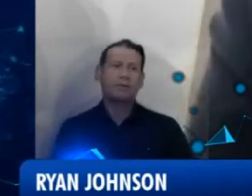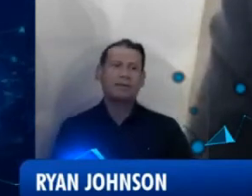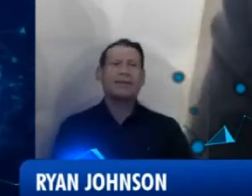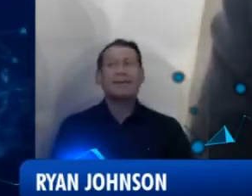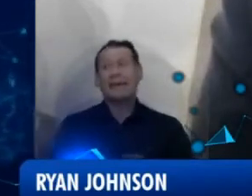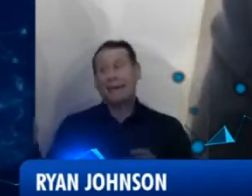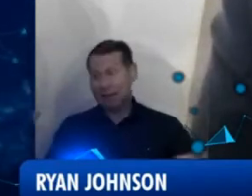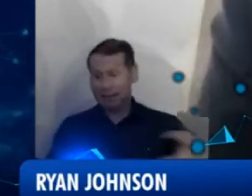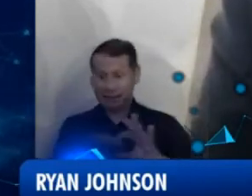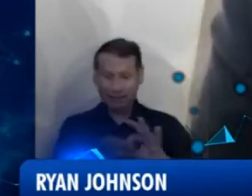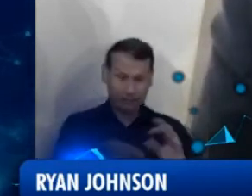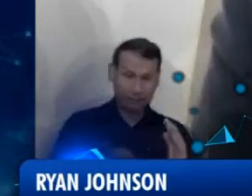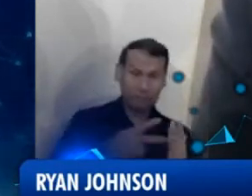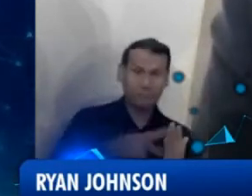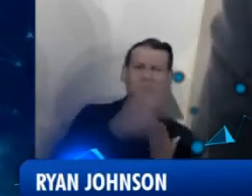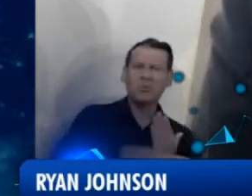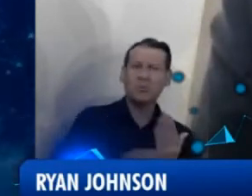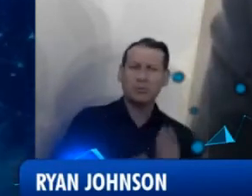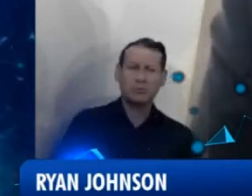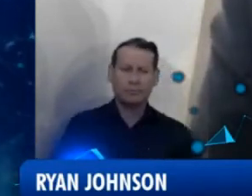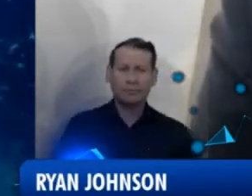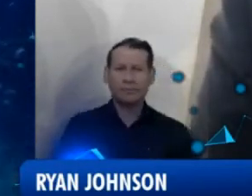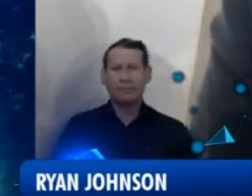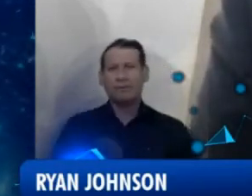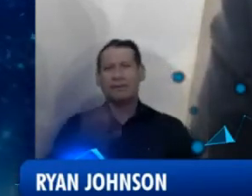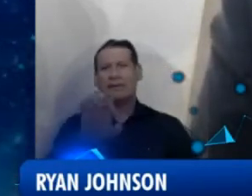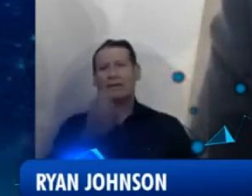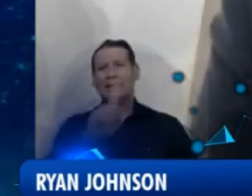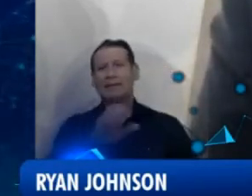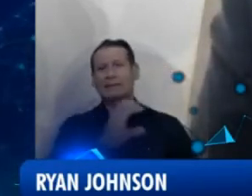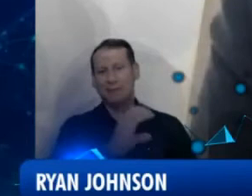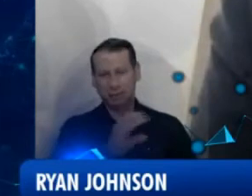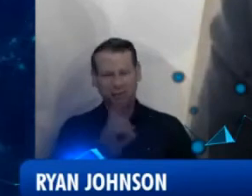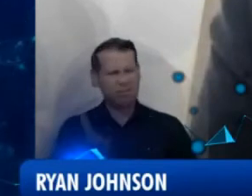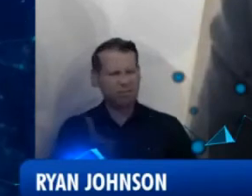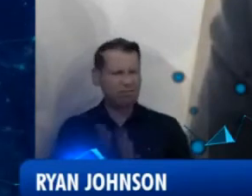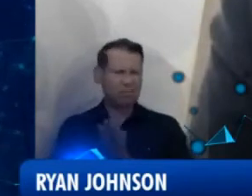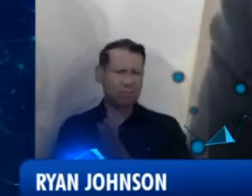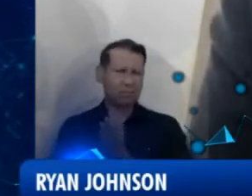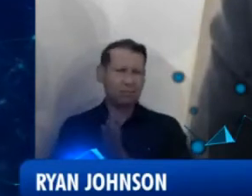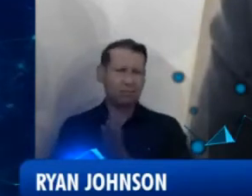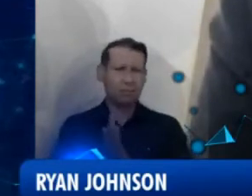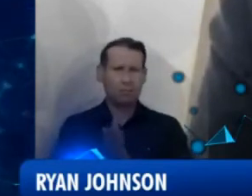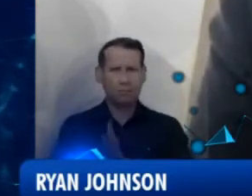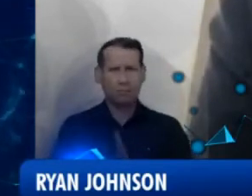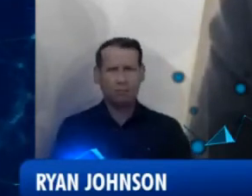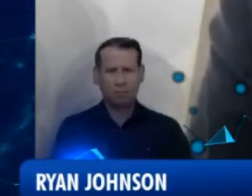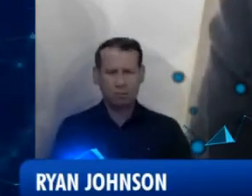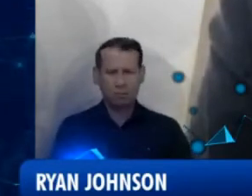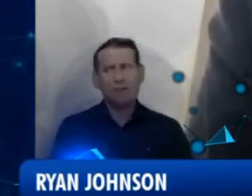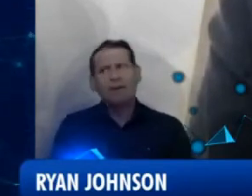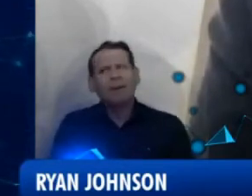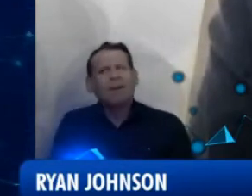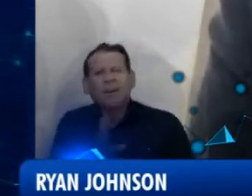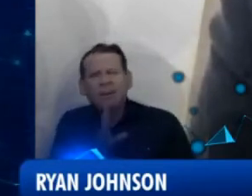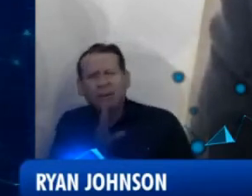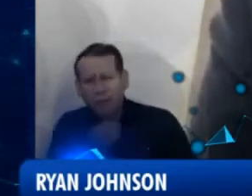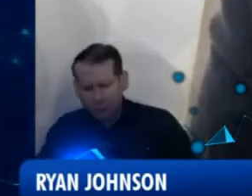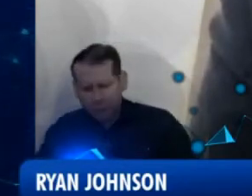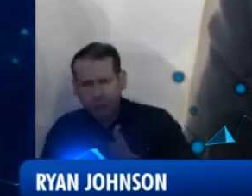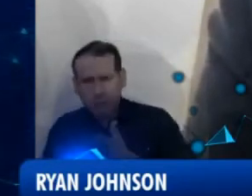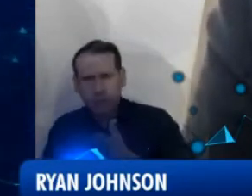and Telebras. That project is called GSAT, which is called Gestion of the Government